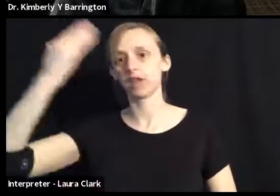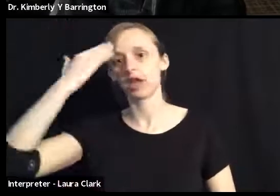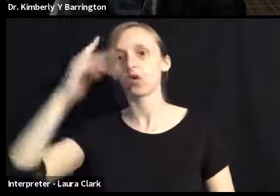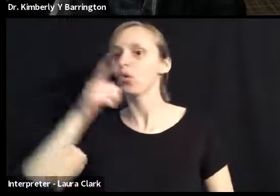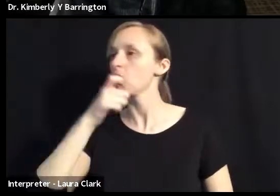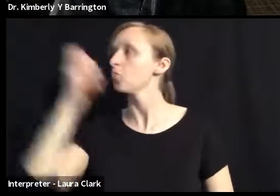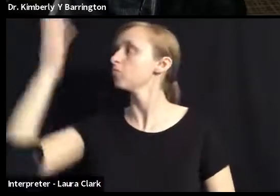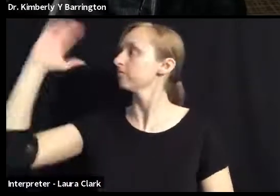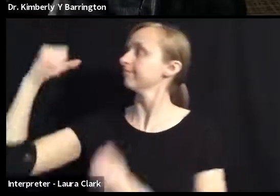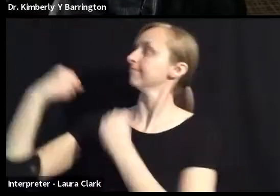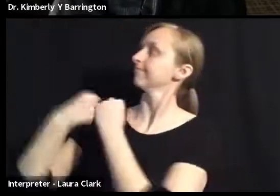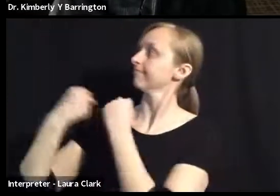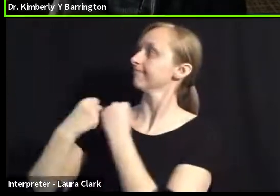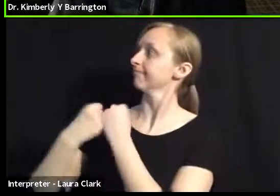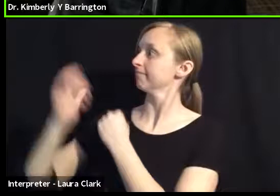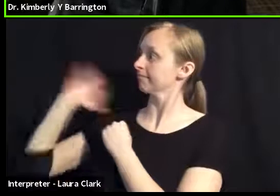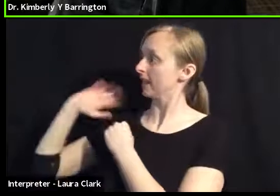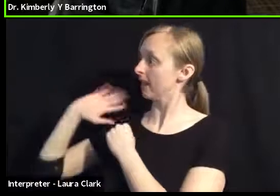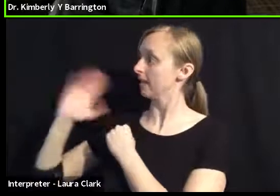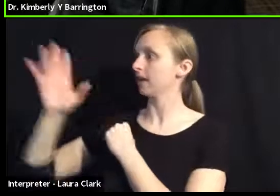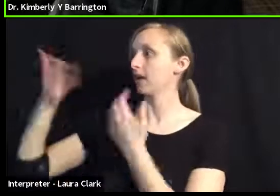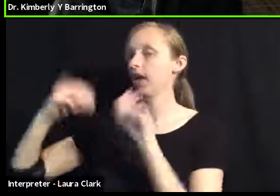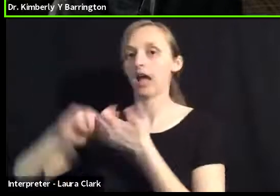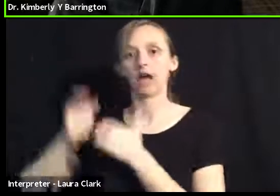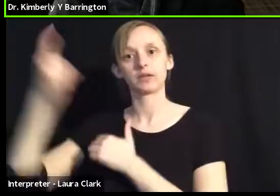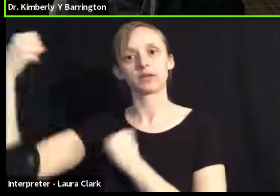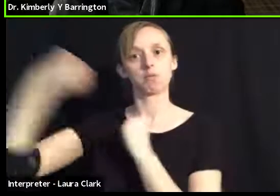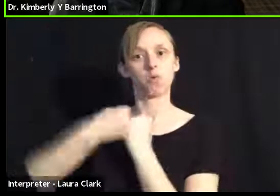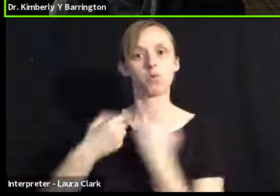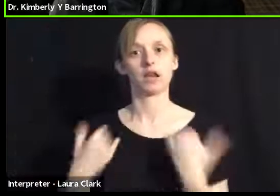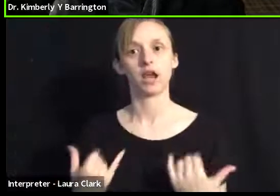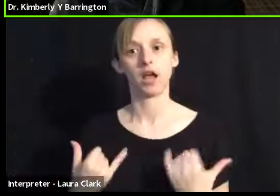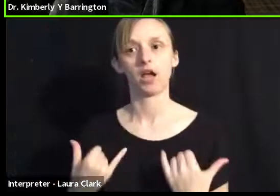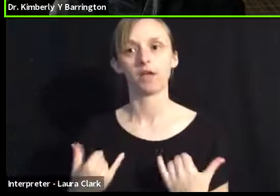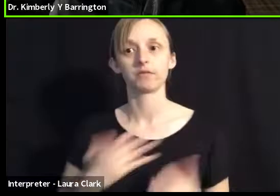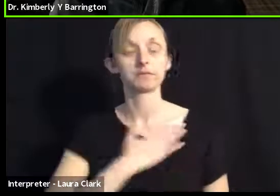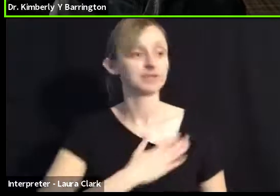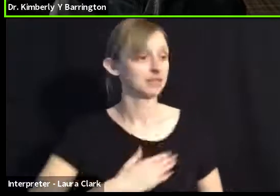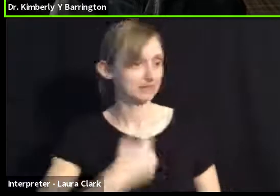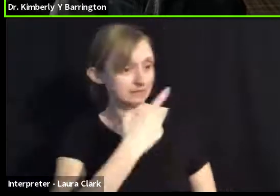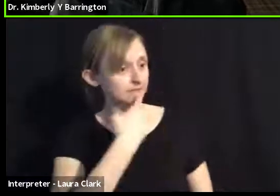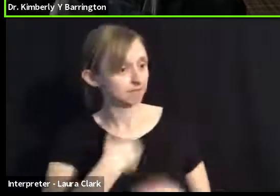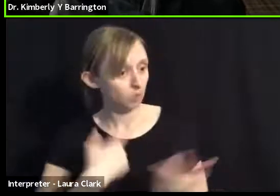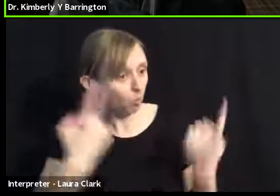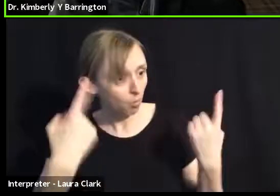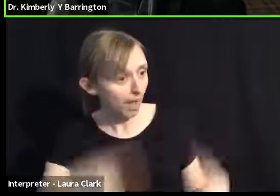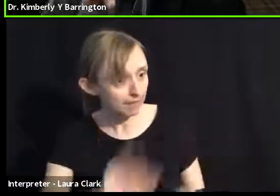he is to me now. So please tell us exactly what happened to you 6 weeks ago.